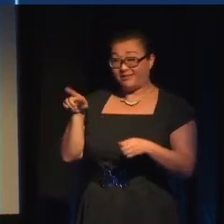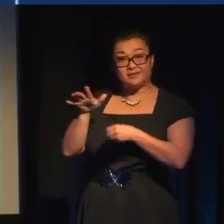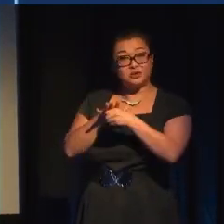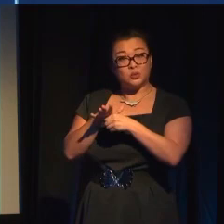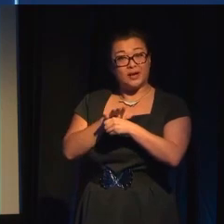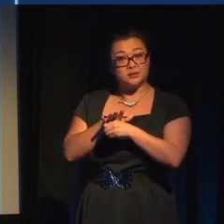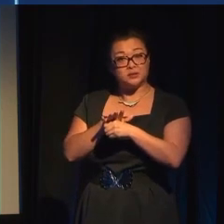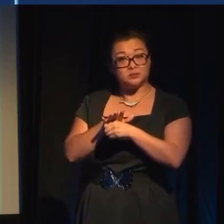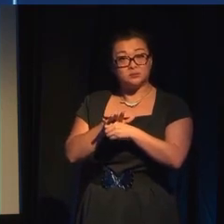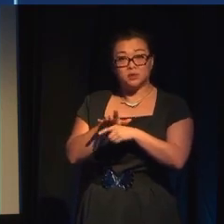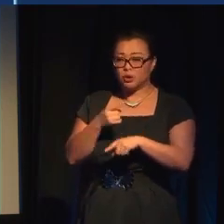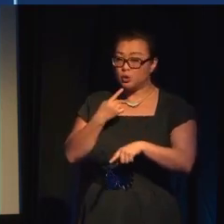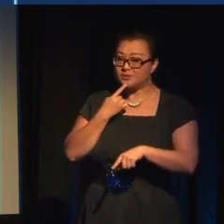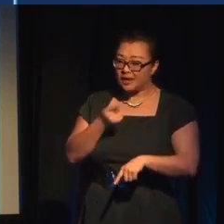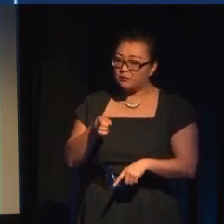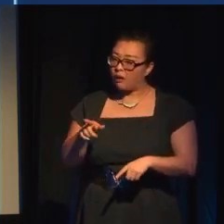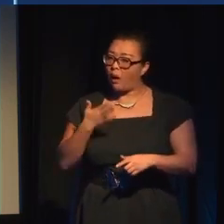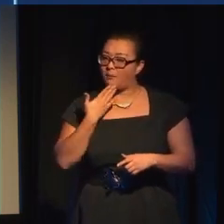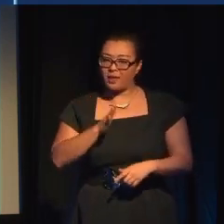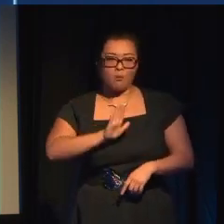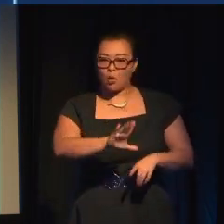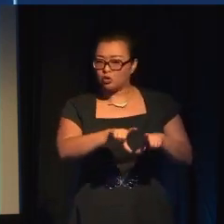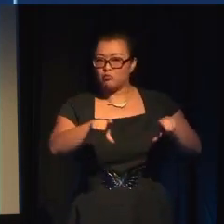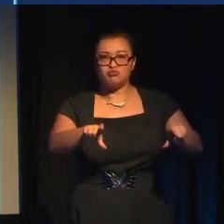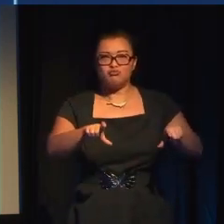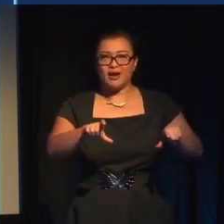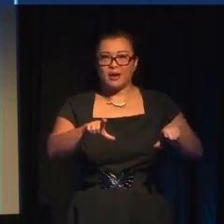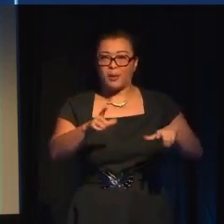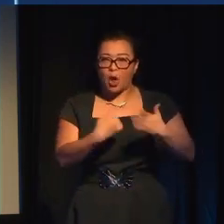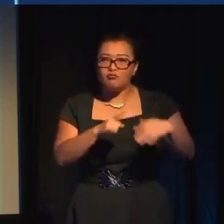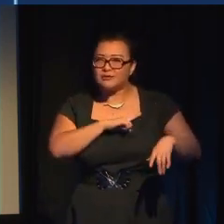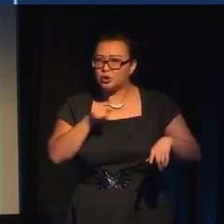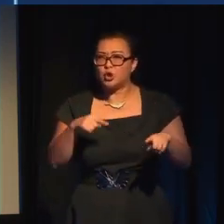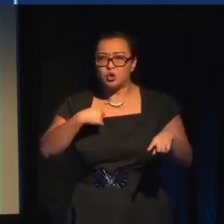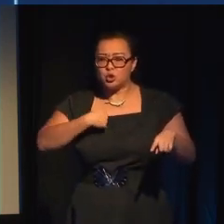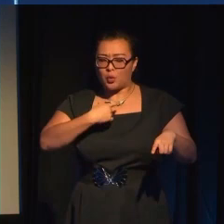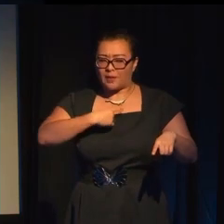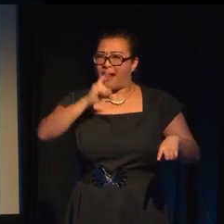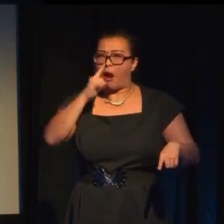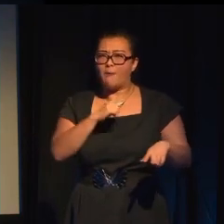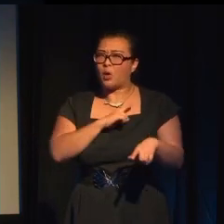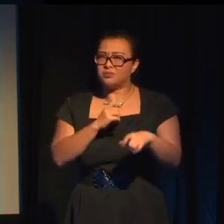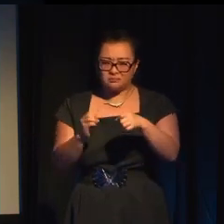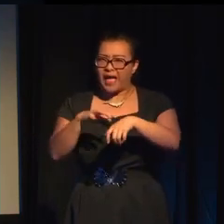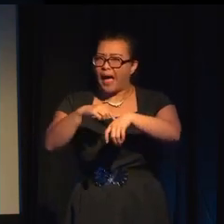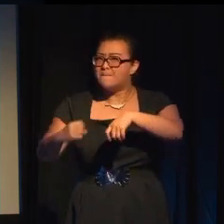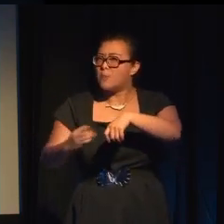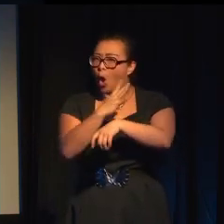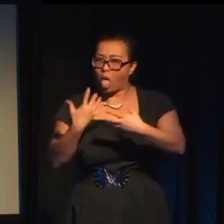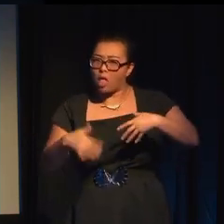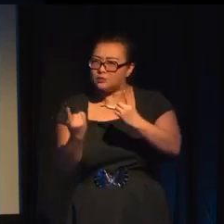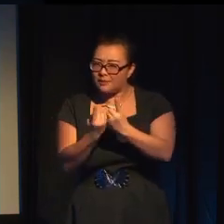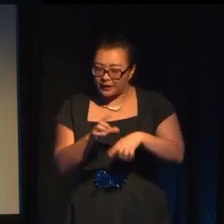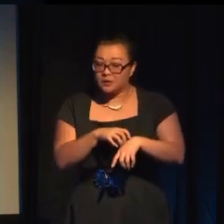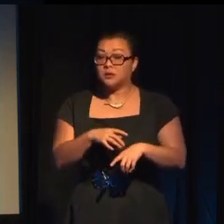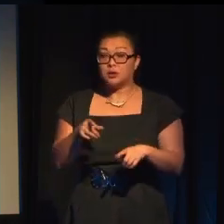far as I remember, was because you couldn't, because you'd burnt your hand or something like that. I can't remember what the reason is. So throughout this game, what we were trying to